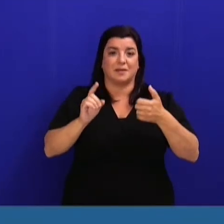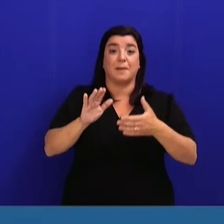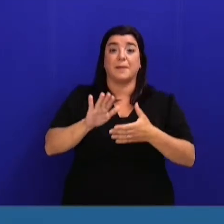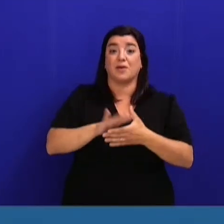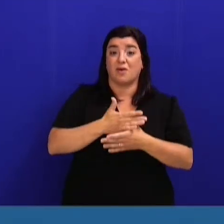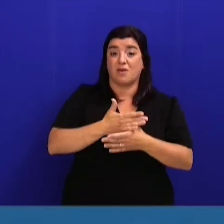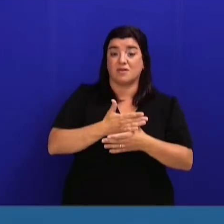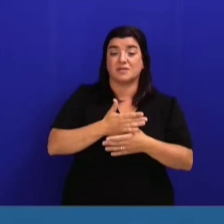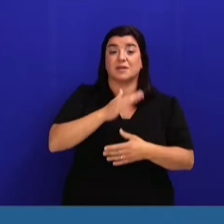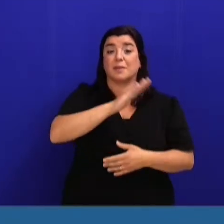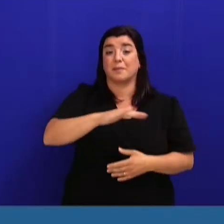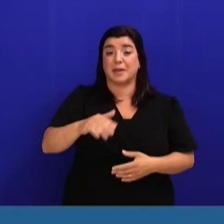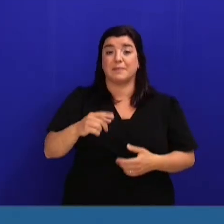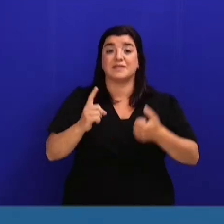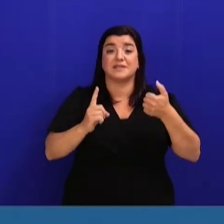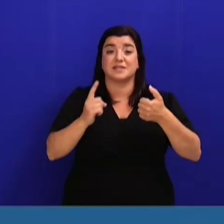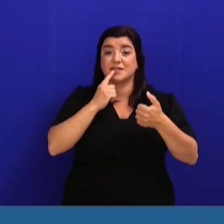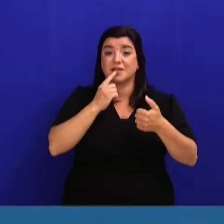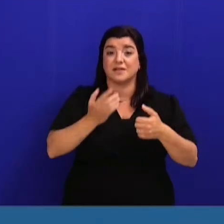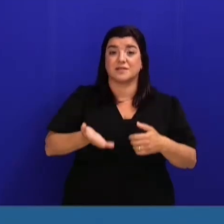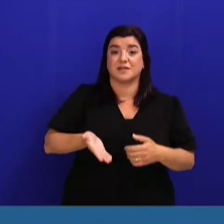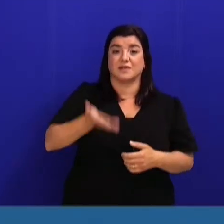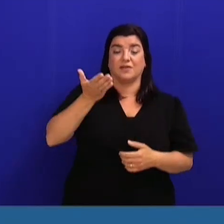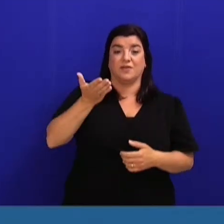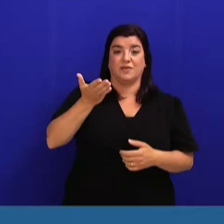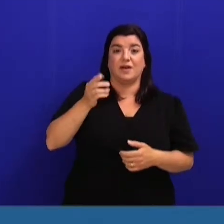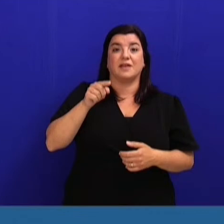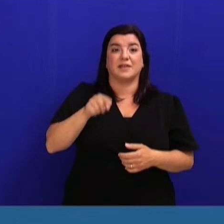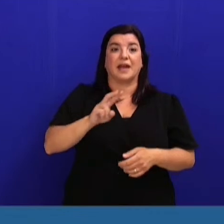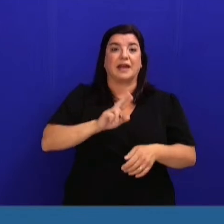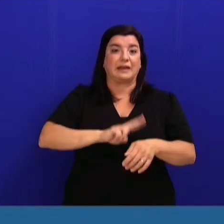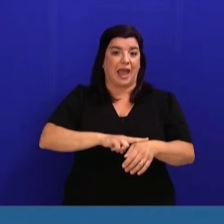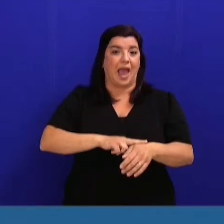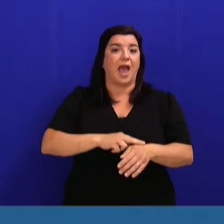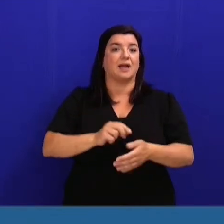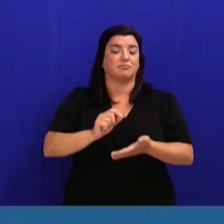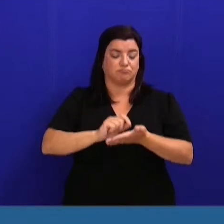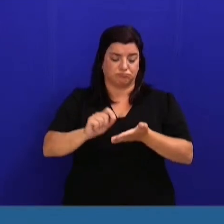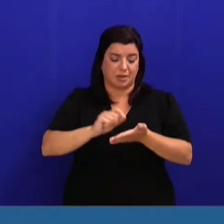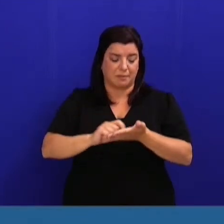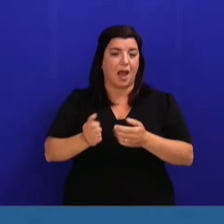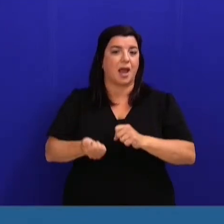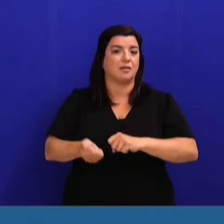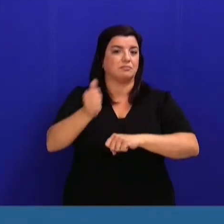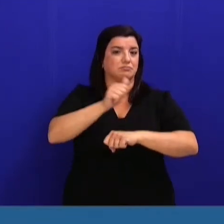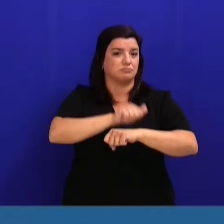who is aged over 16 years of age can apply for the vaccination on